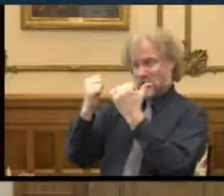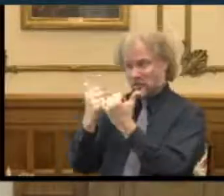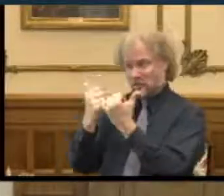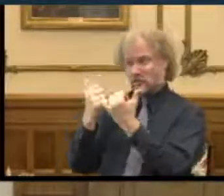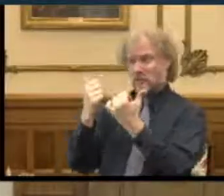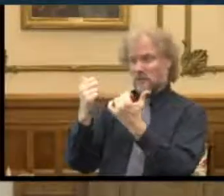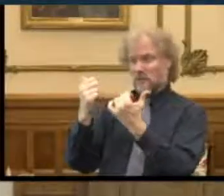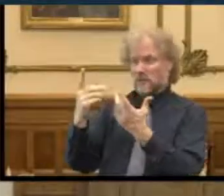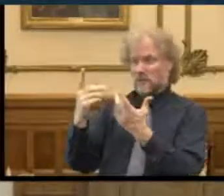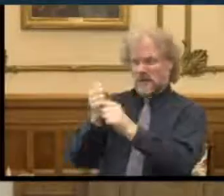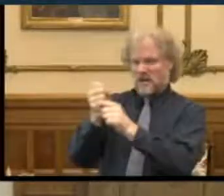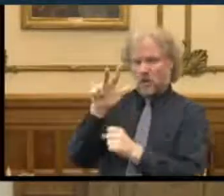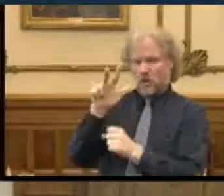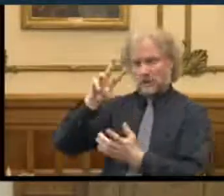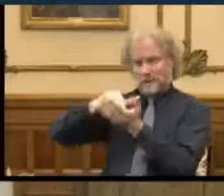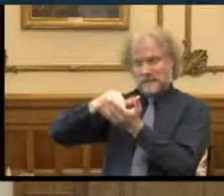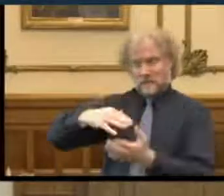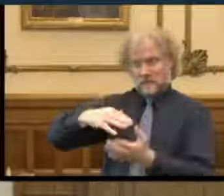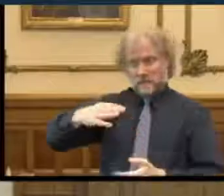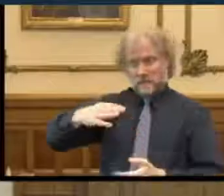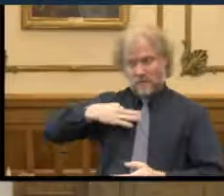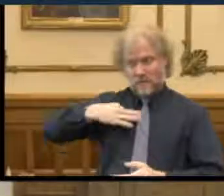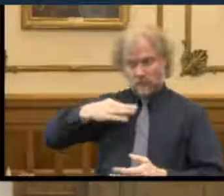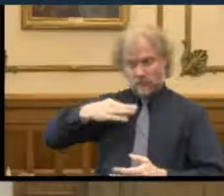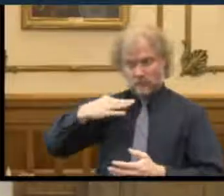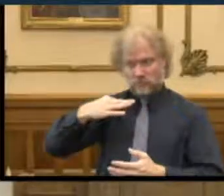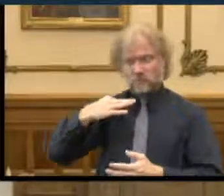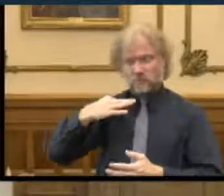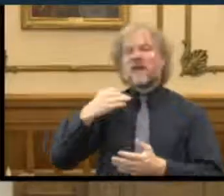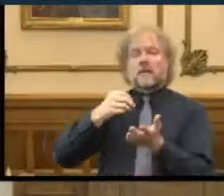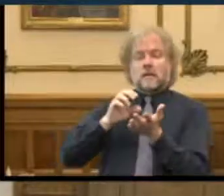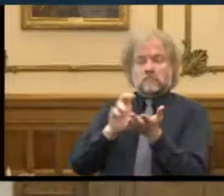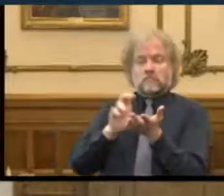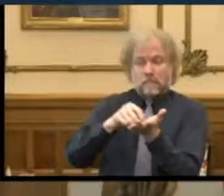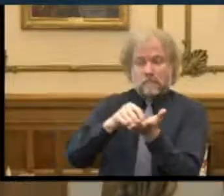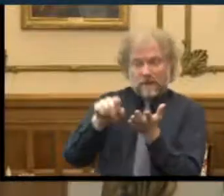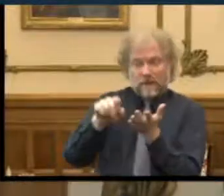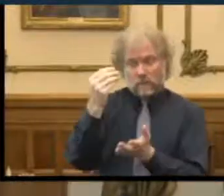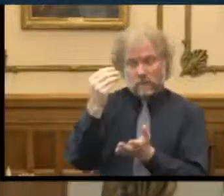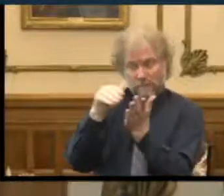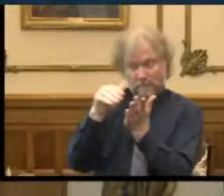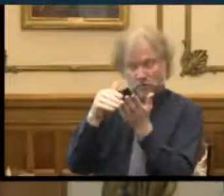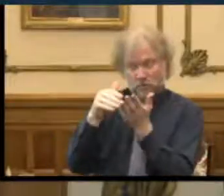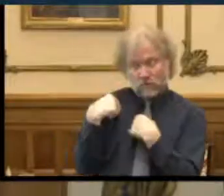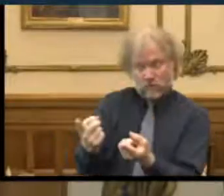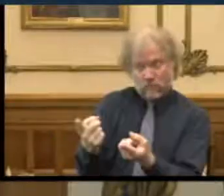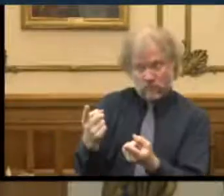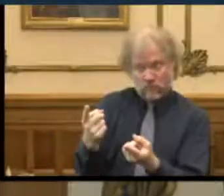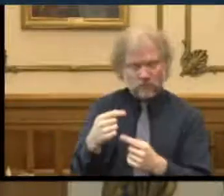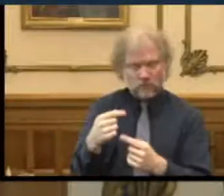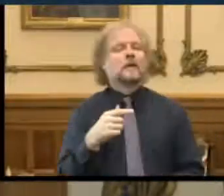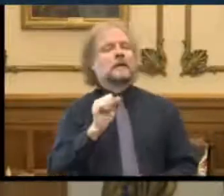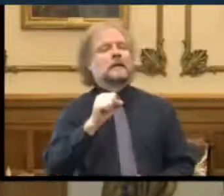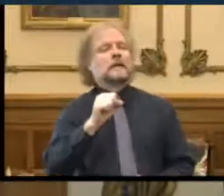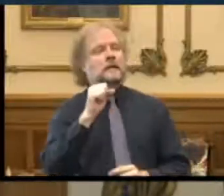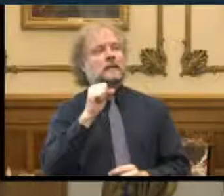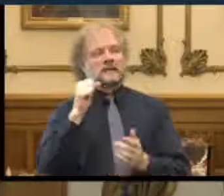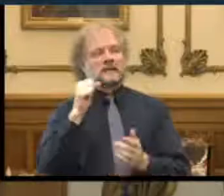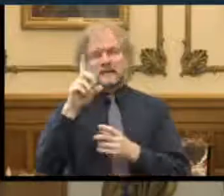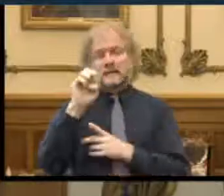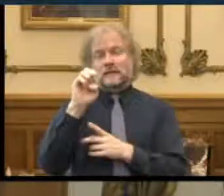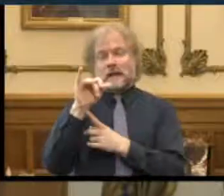authority, 36,000 applications, 14 million so far processed. Yeah, as the deadline